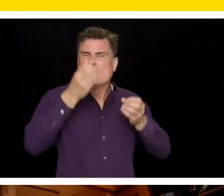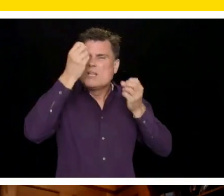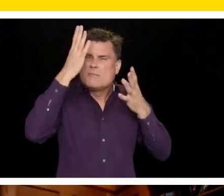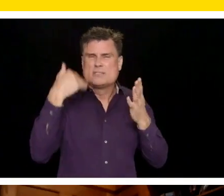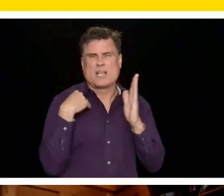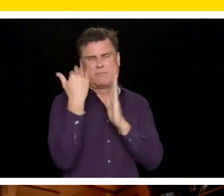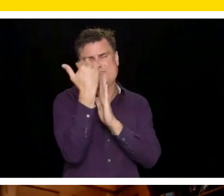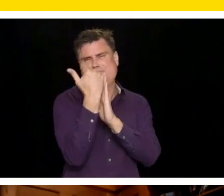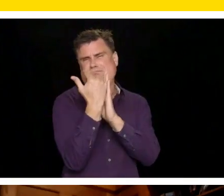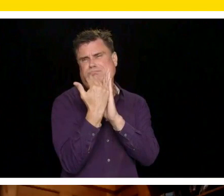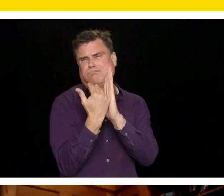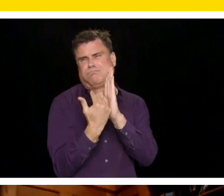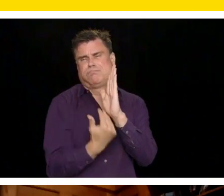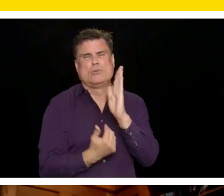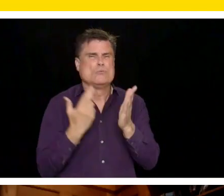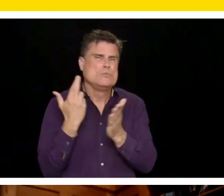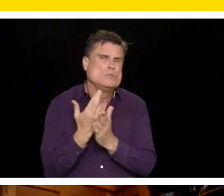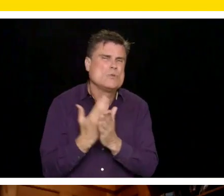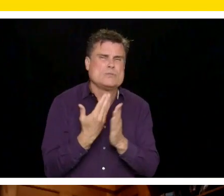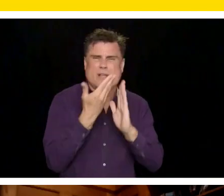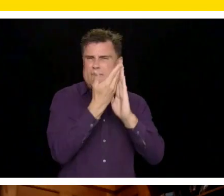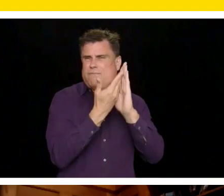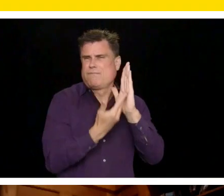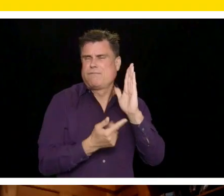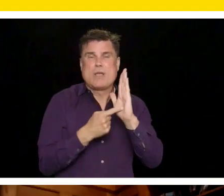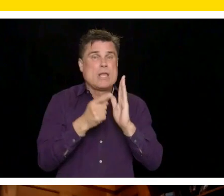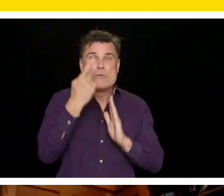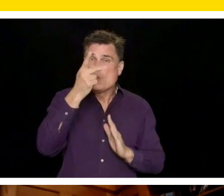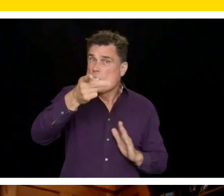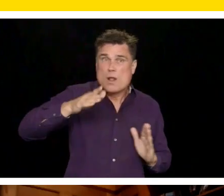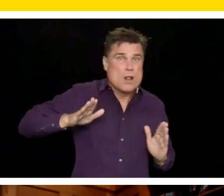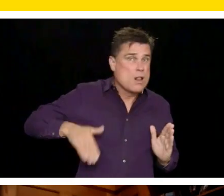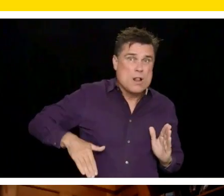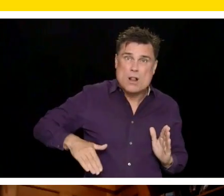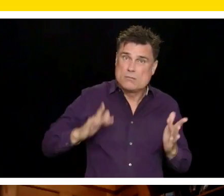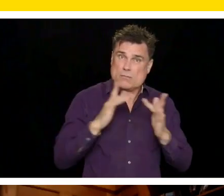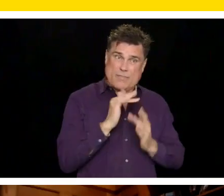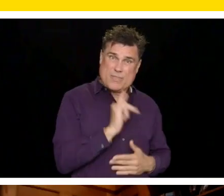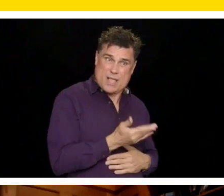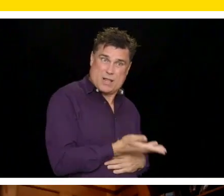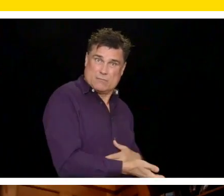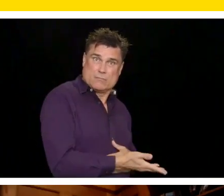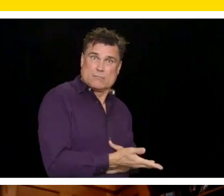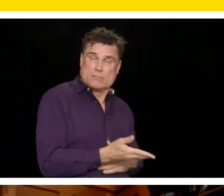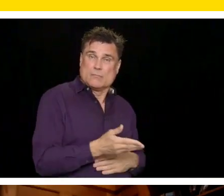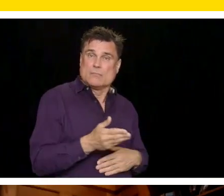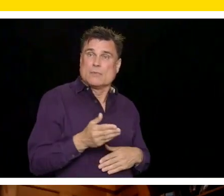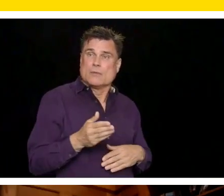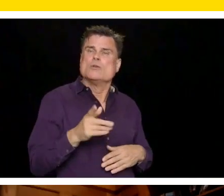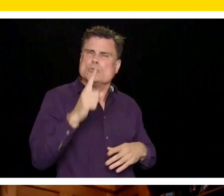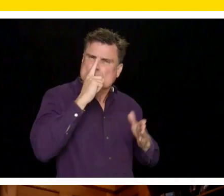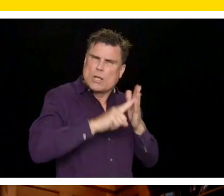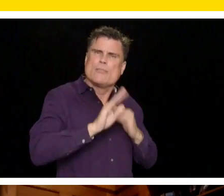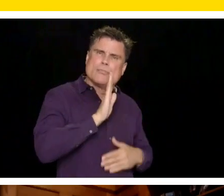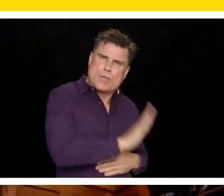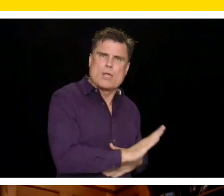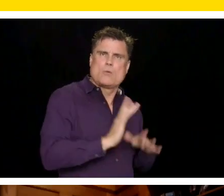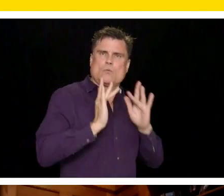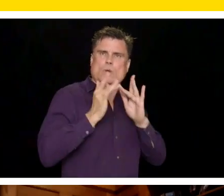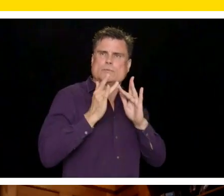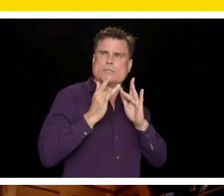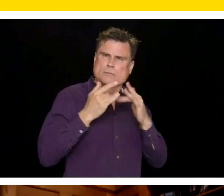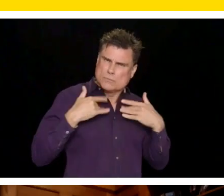small businesses. And so I've heard from a lot of them saying, where do I go to get help on this? Small Business